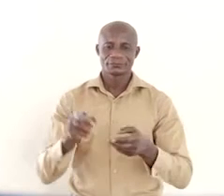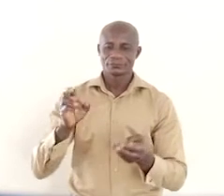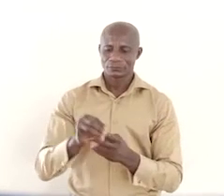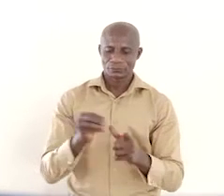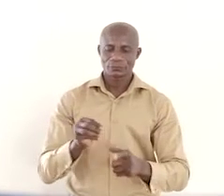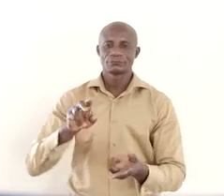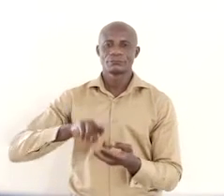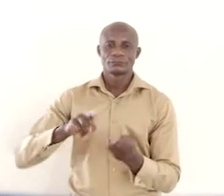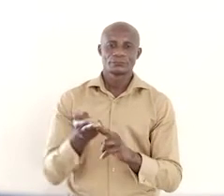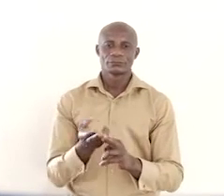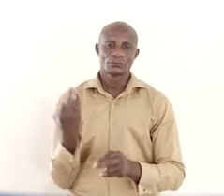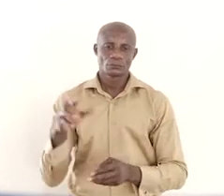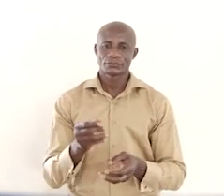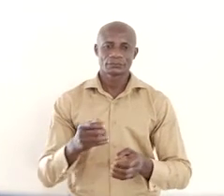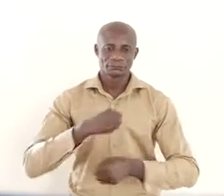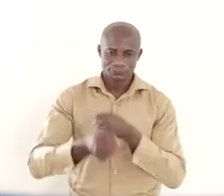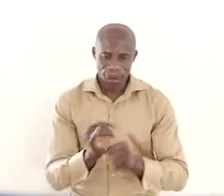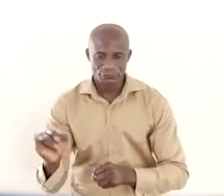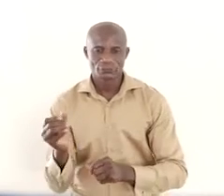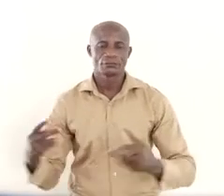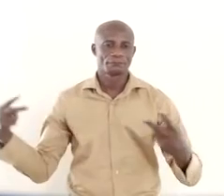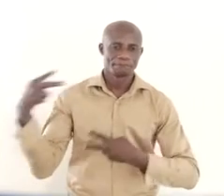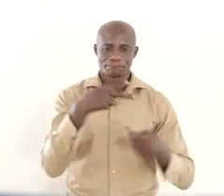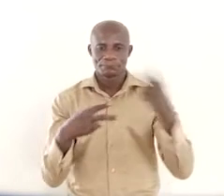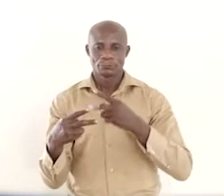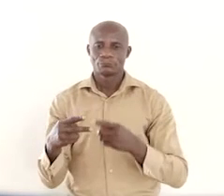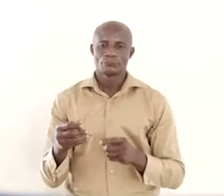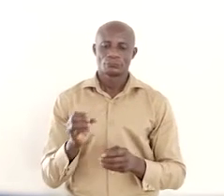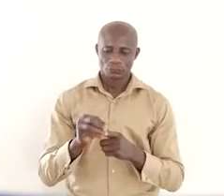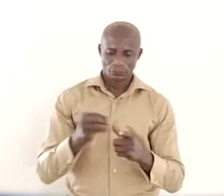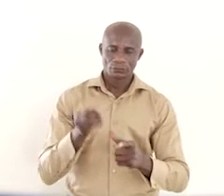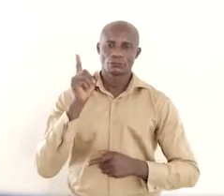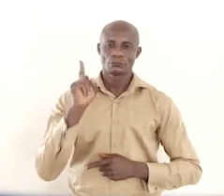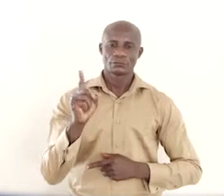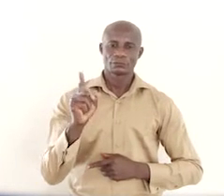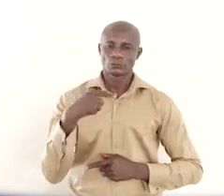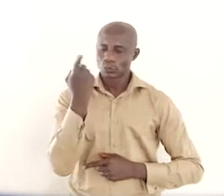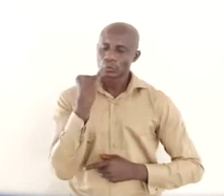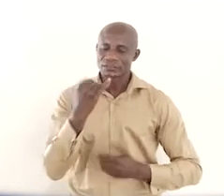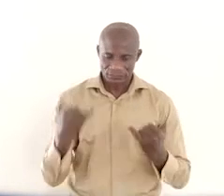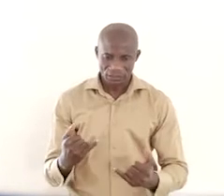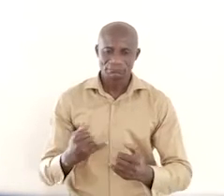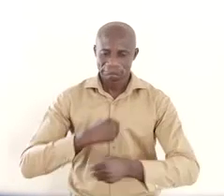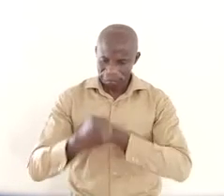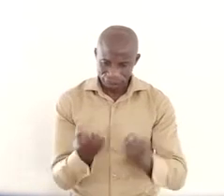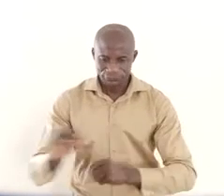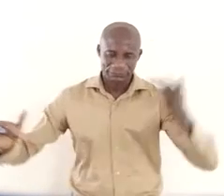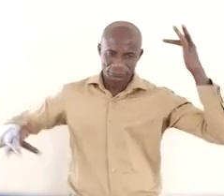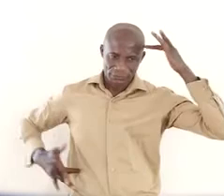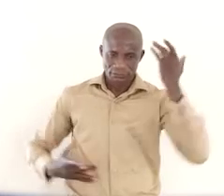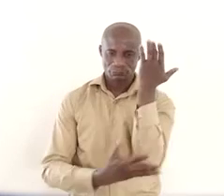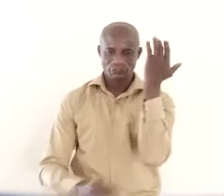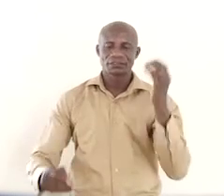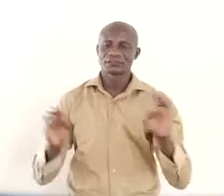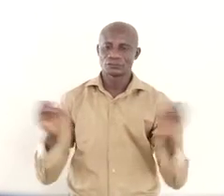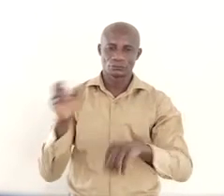or relation who is a victim of violence, or one who is right now suffering illness or